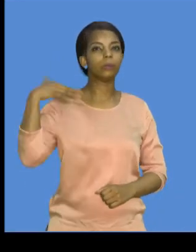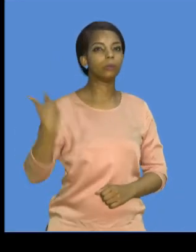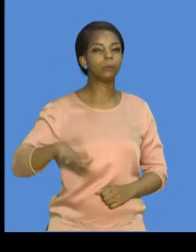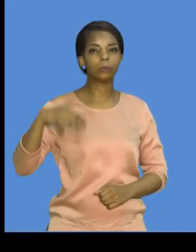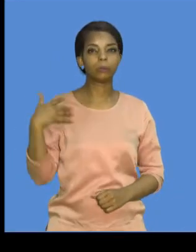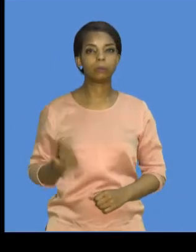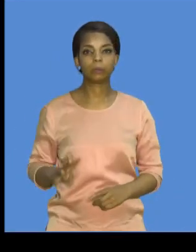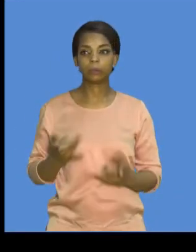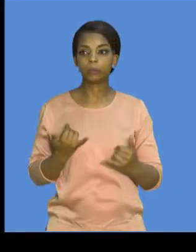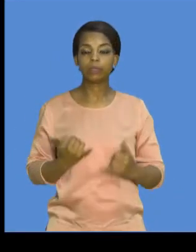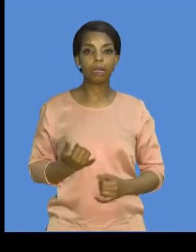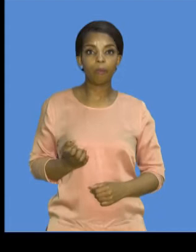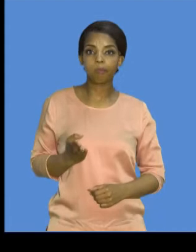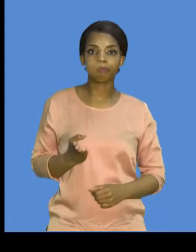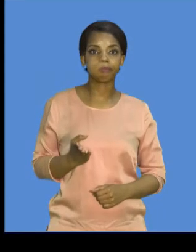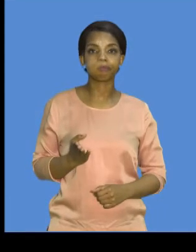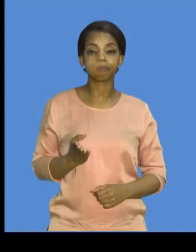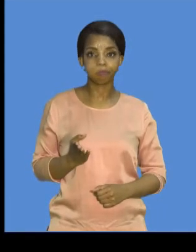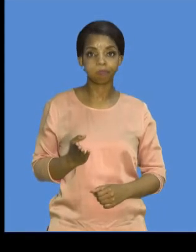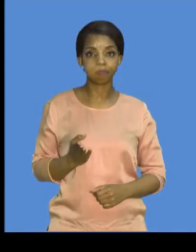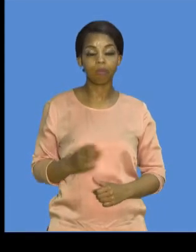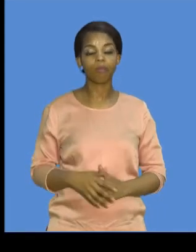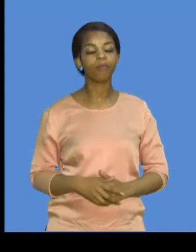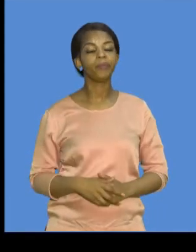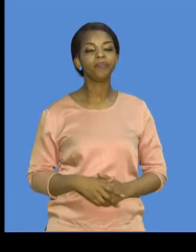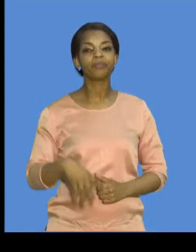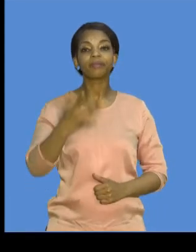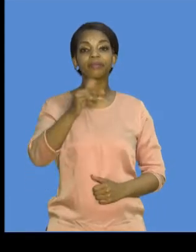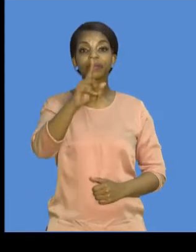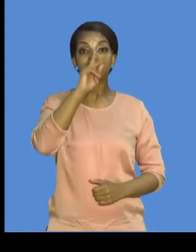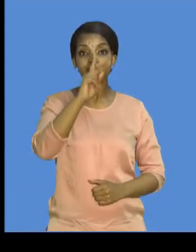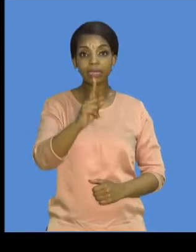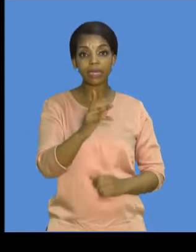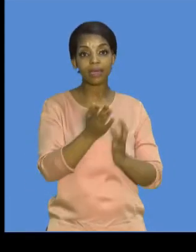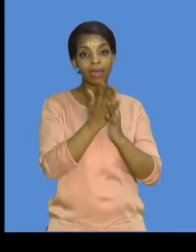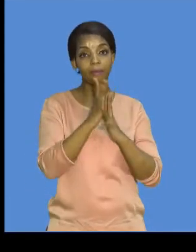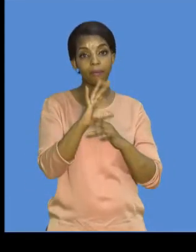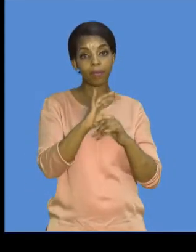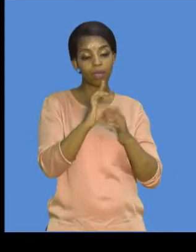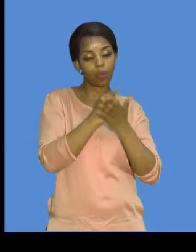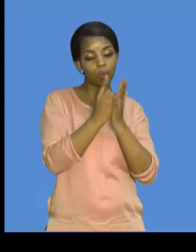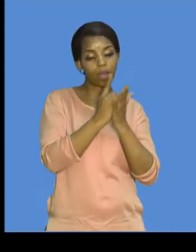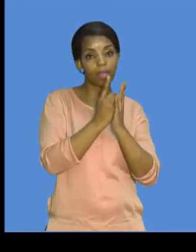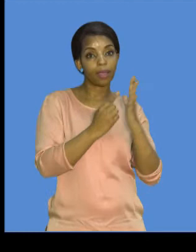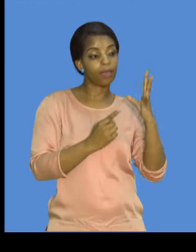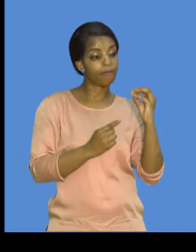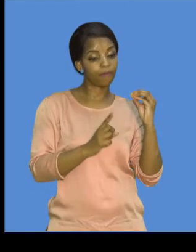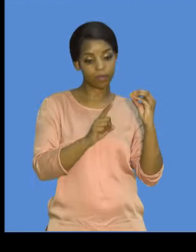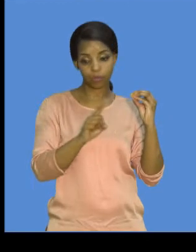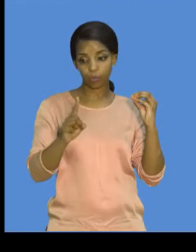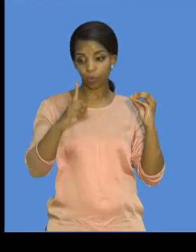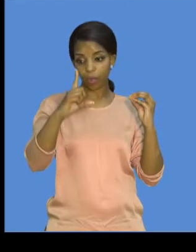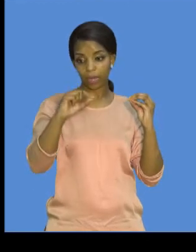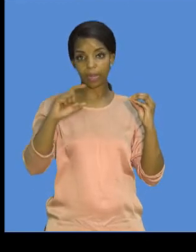spores that we are dealing with. And if you look at between 50 and 100. That's double the